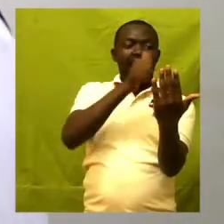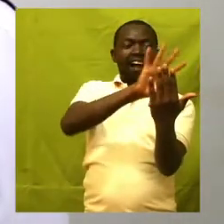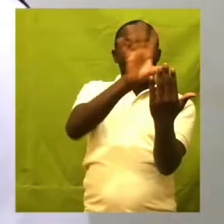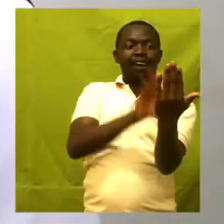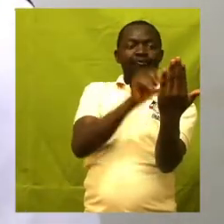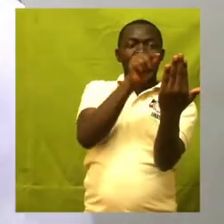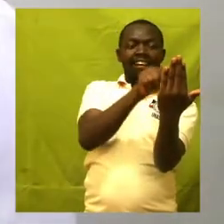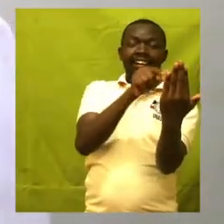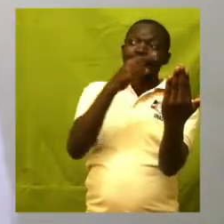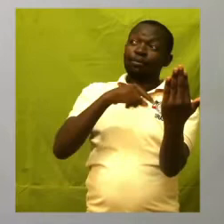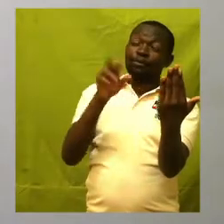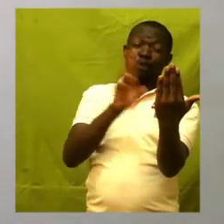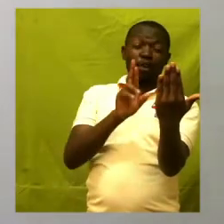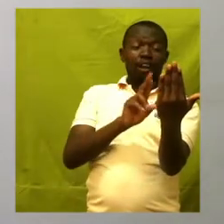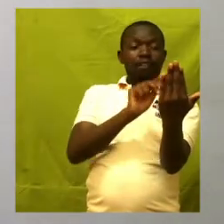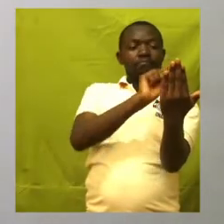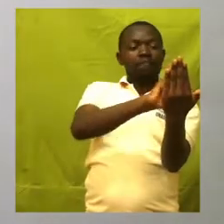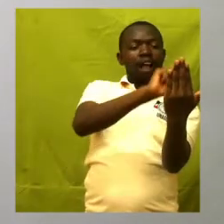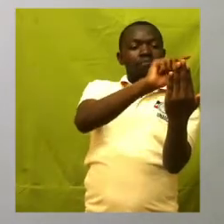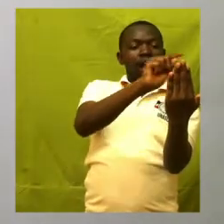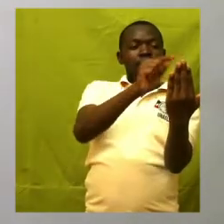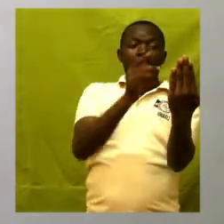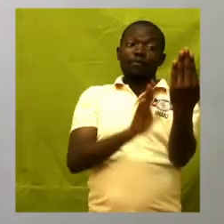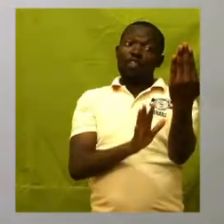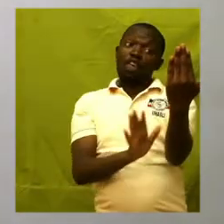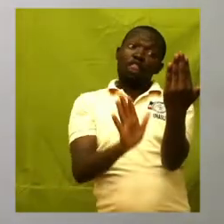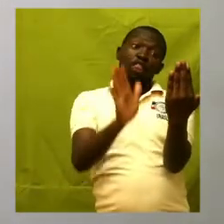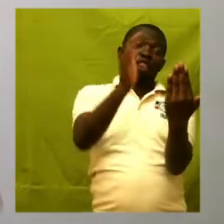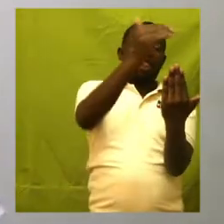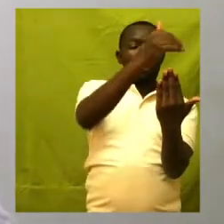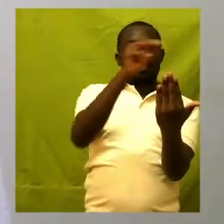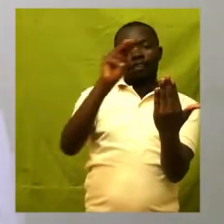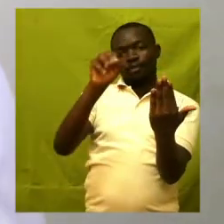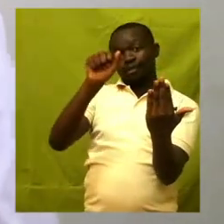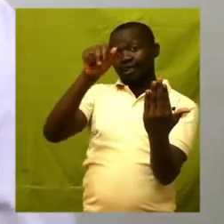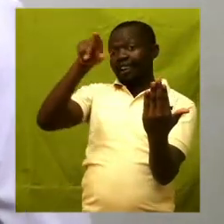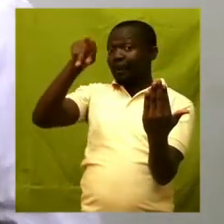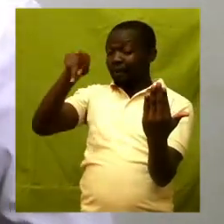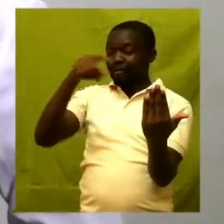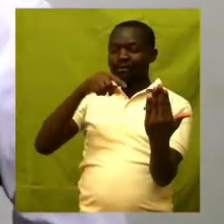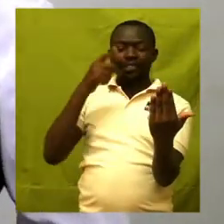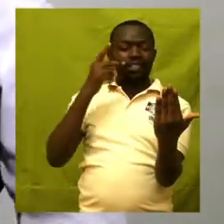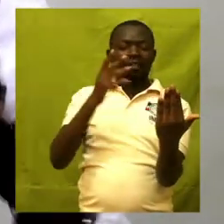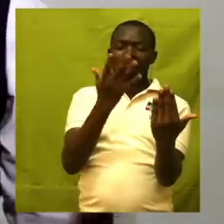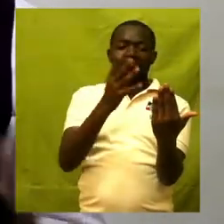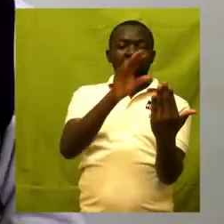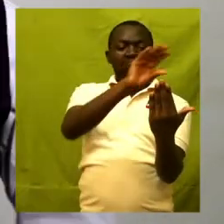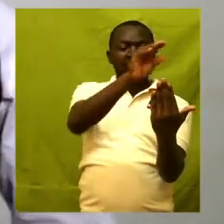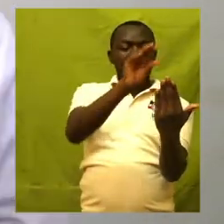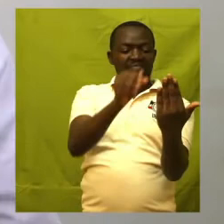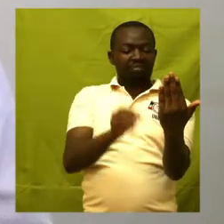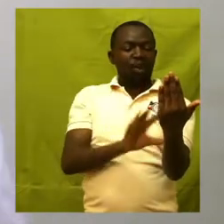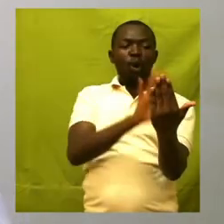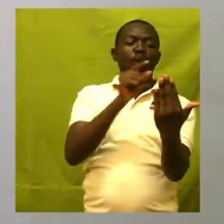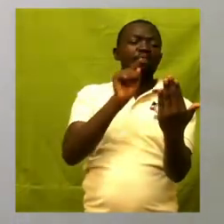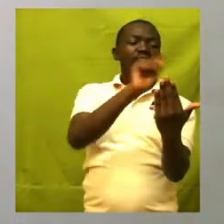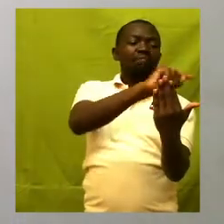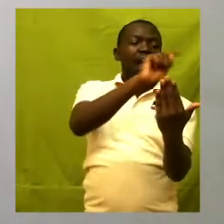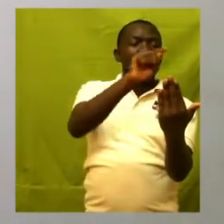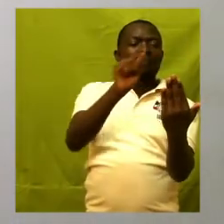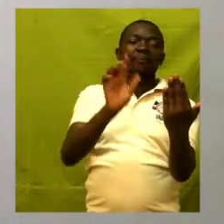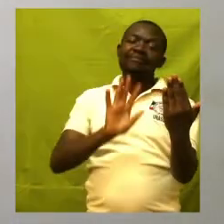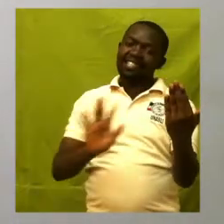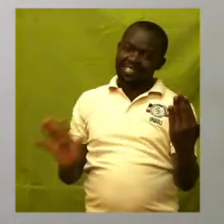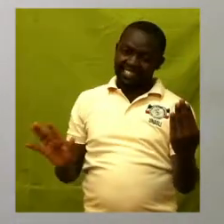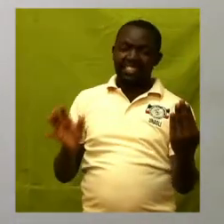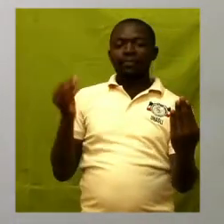on the map and seen where each one of them is, and have done an exercise and we